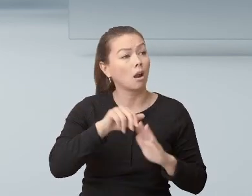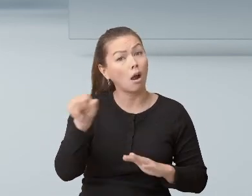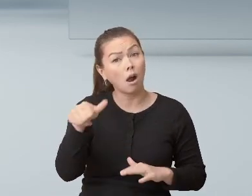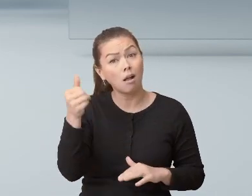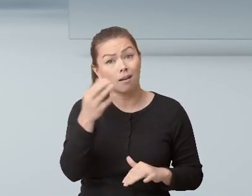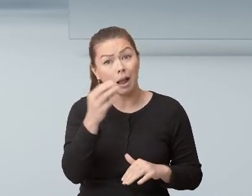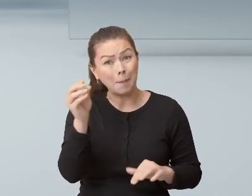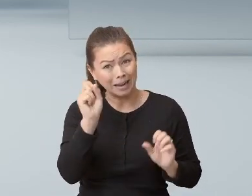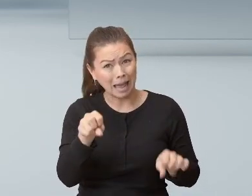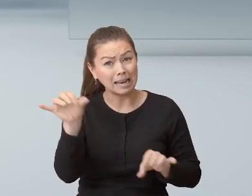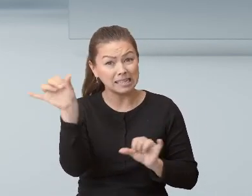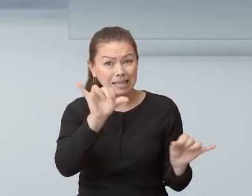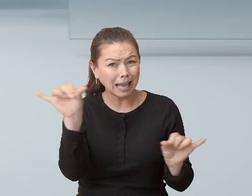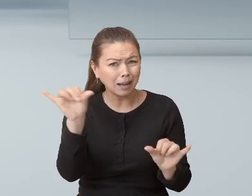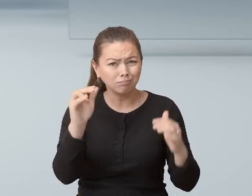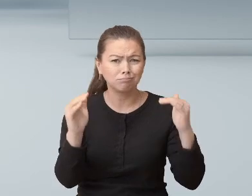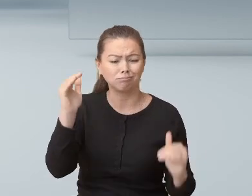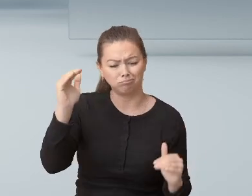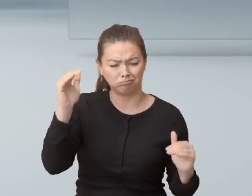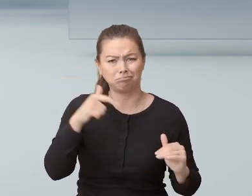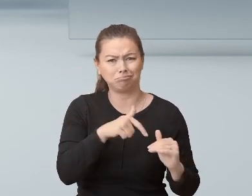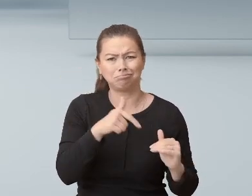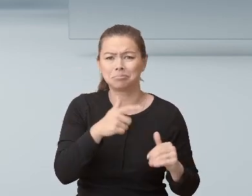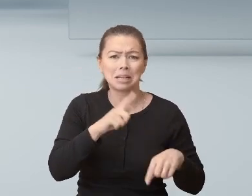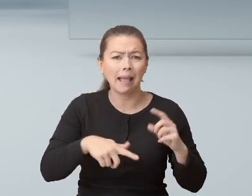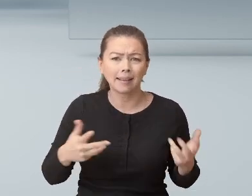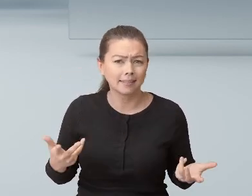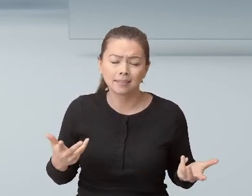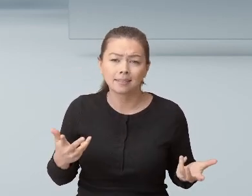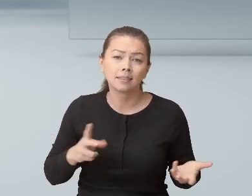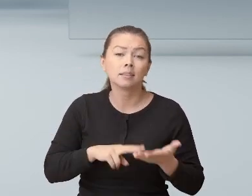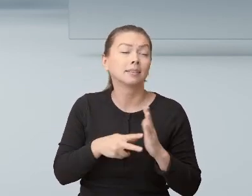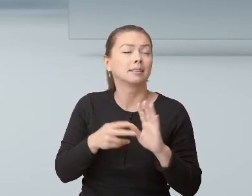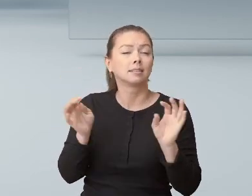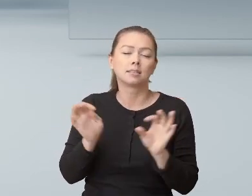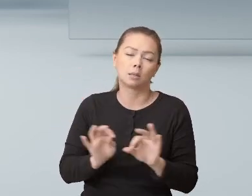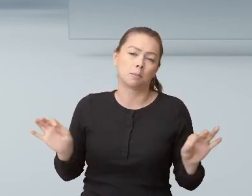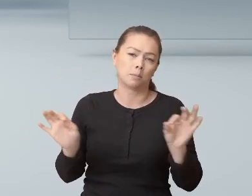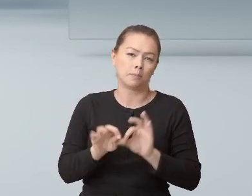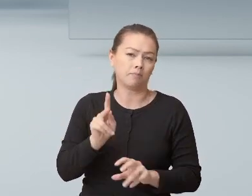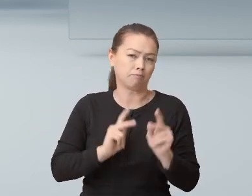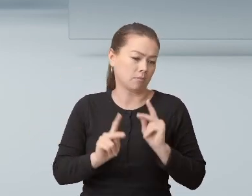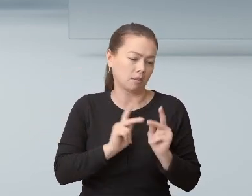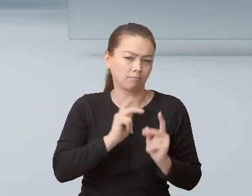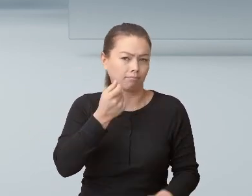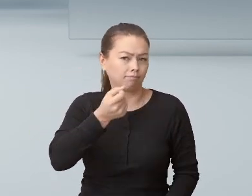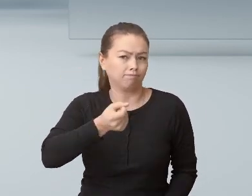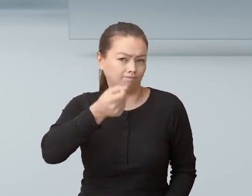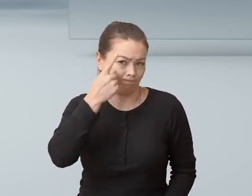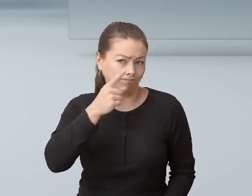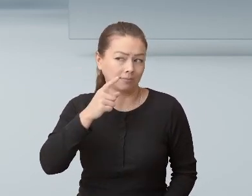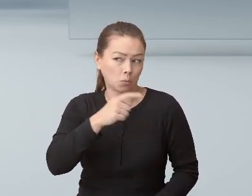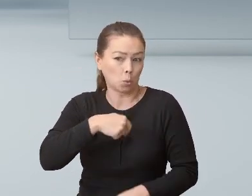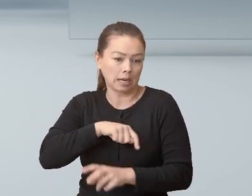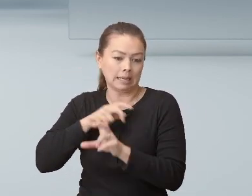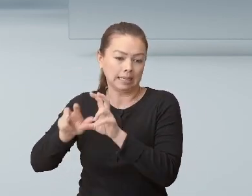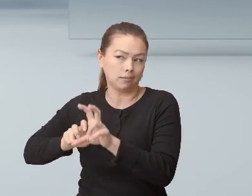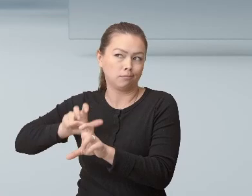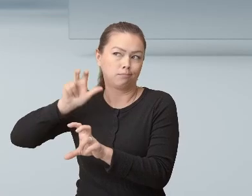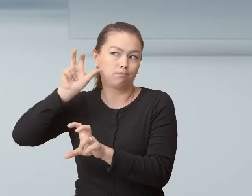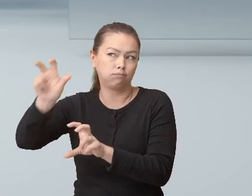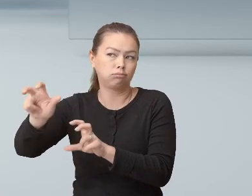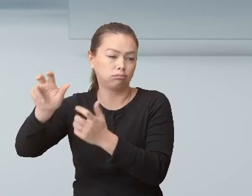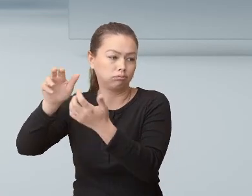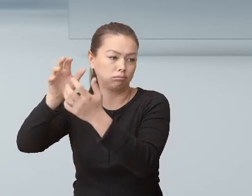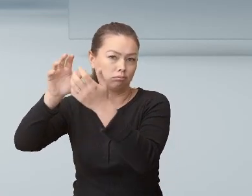typical conversation we tend to have for people that aren't fully bought into it. But once we show some of the metrics that we have,